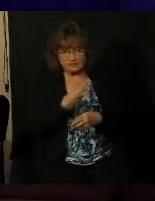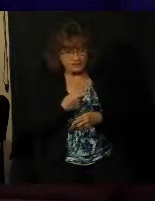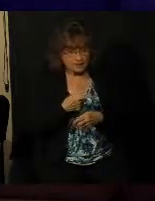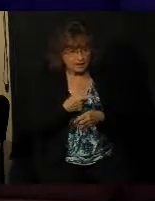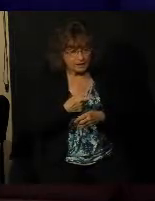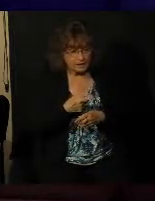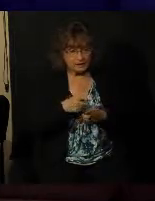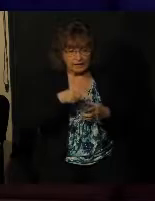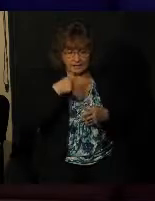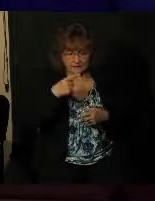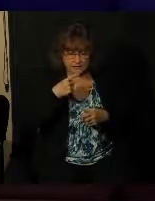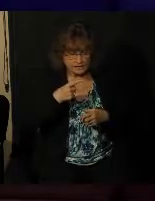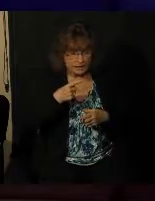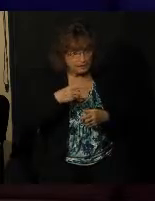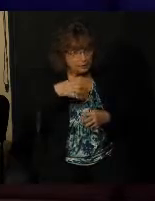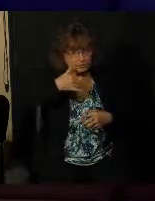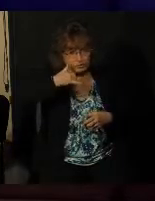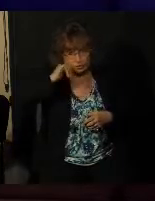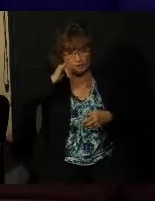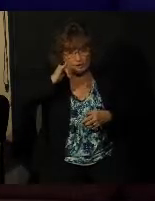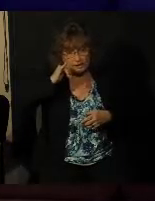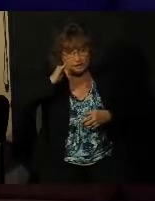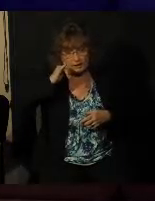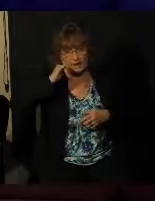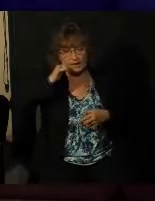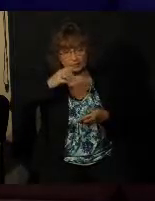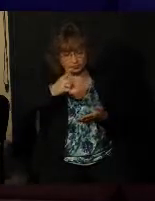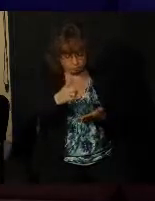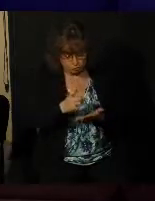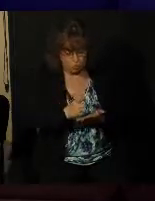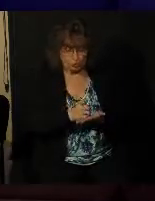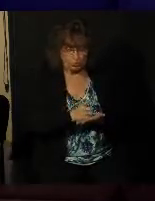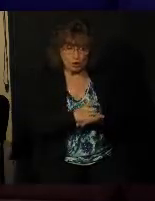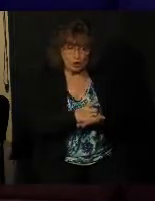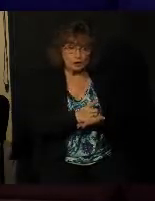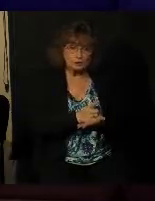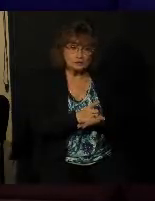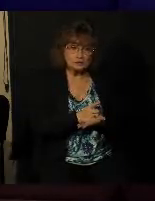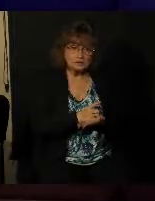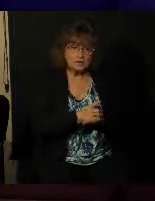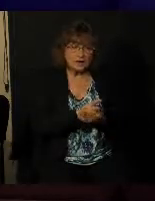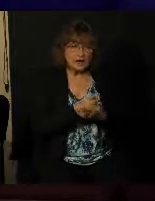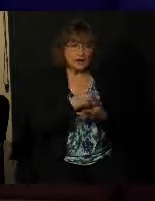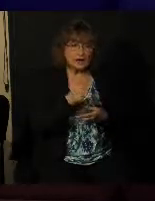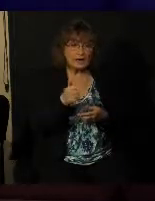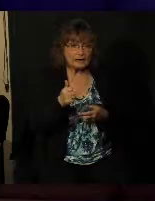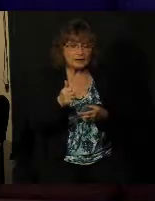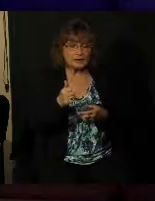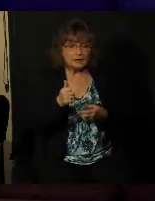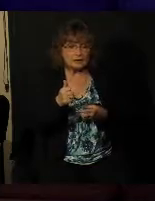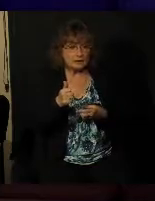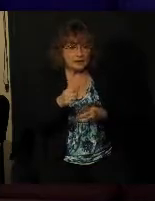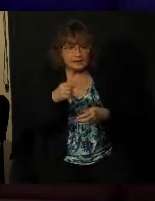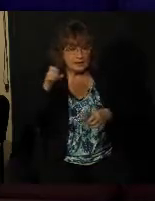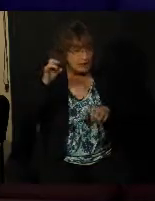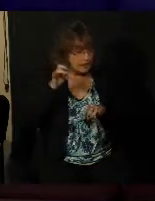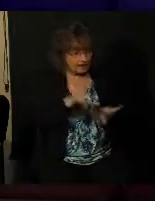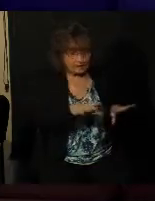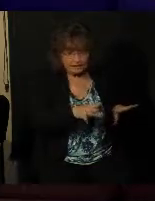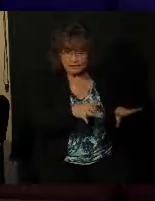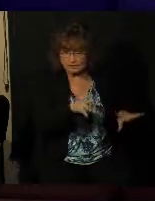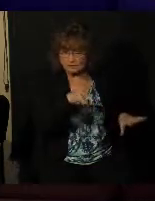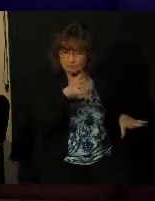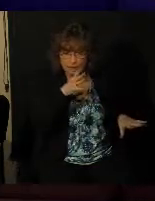did, because he's not ashamed. And here's the reason: because I'm not what I used to be. You know, when you see that